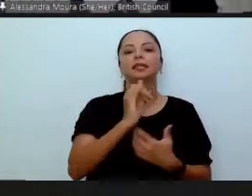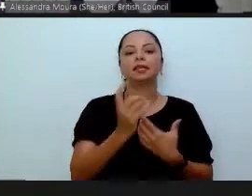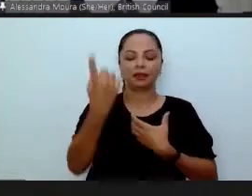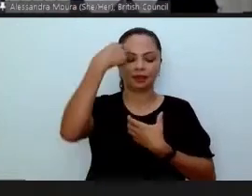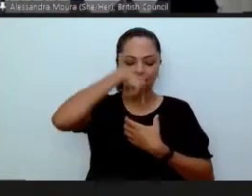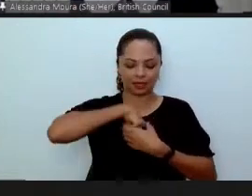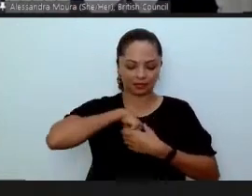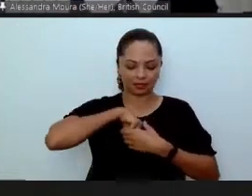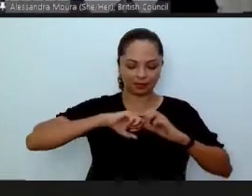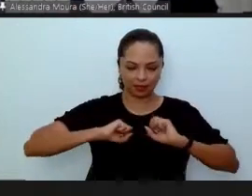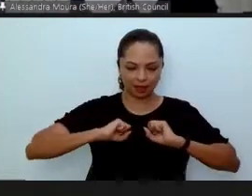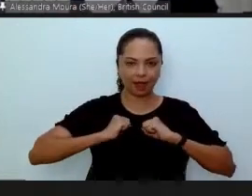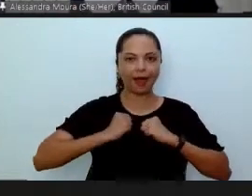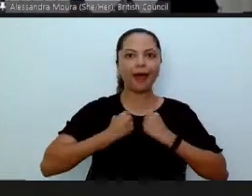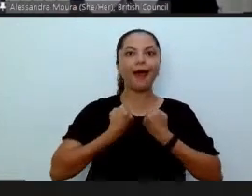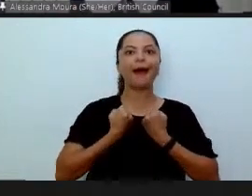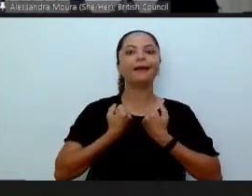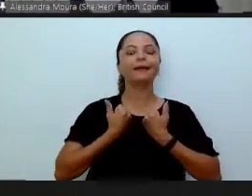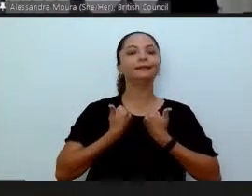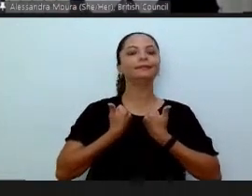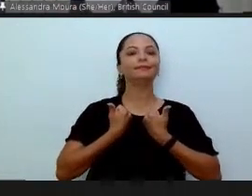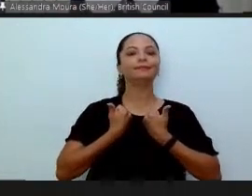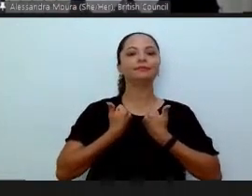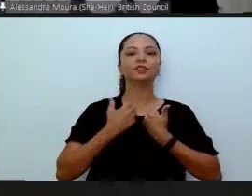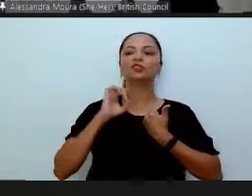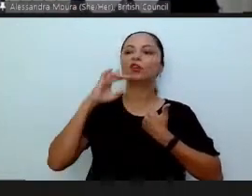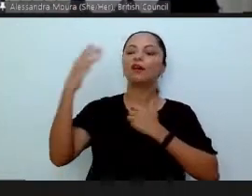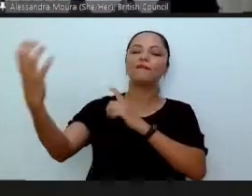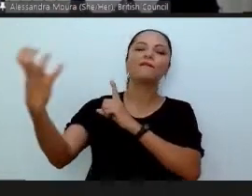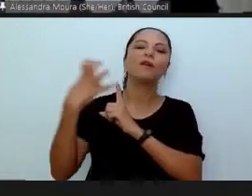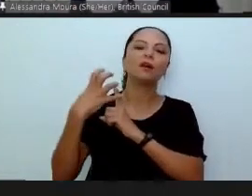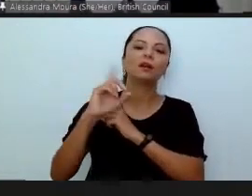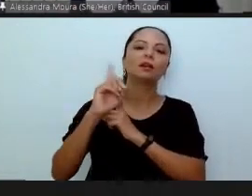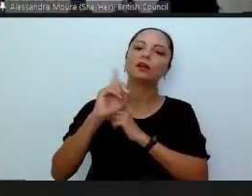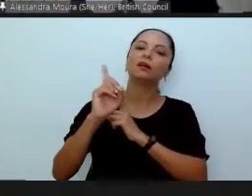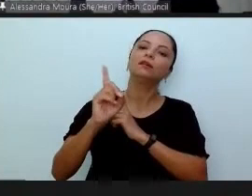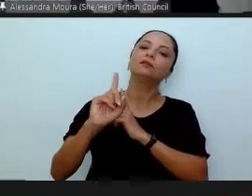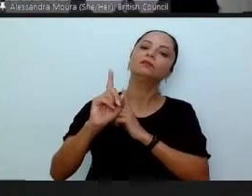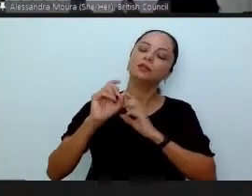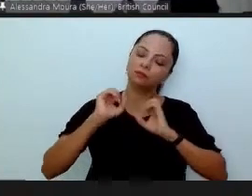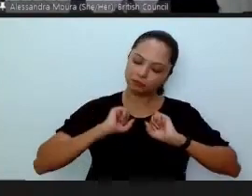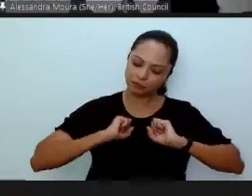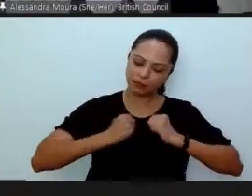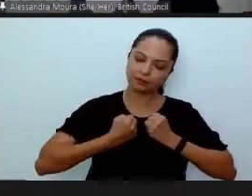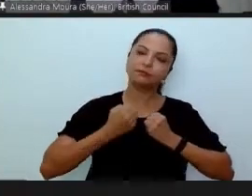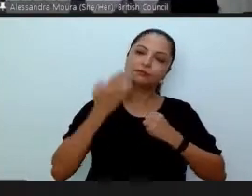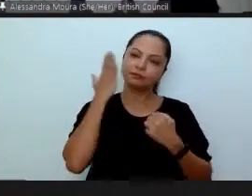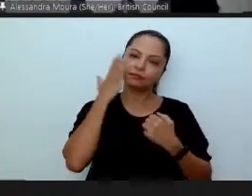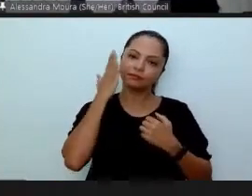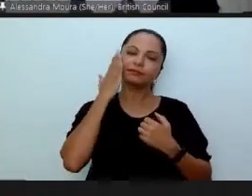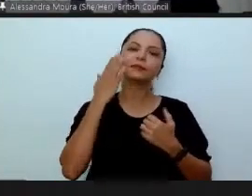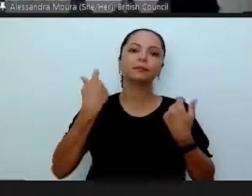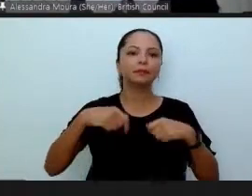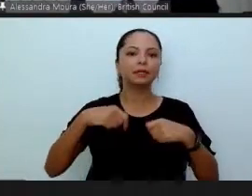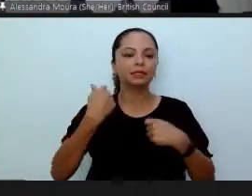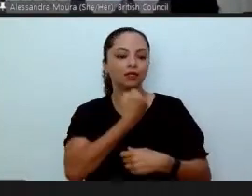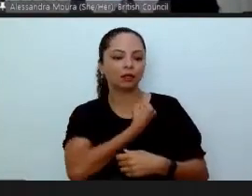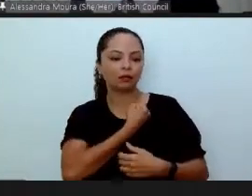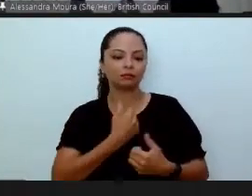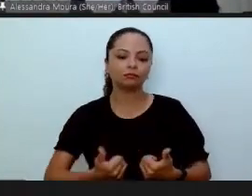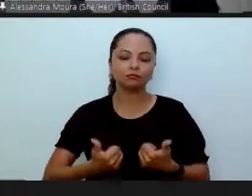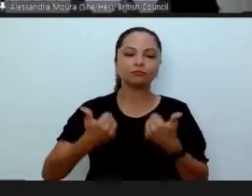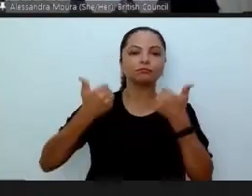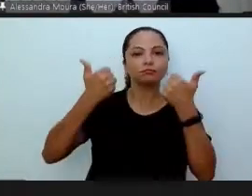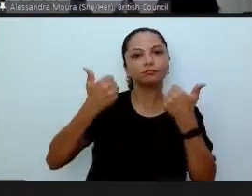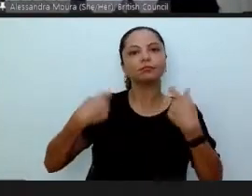okay wanting a result of a test. We all need qualifications and test results, but I think it's not